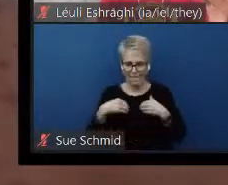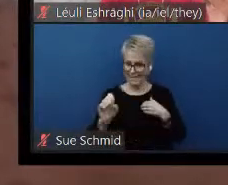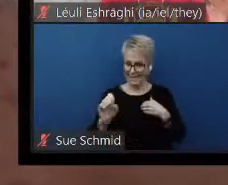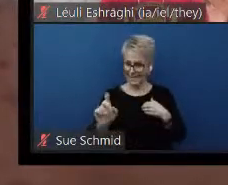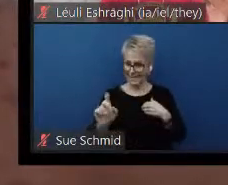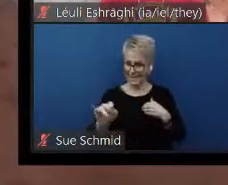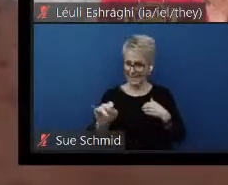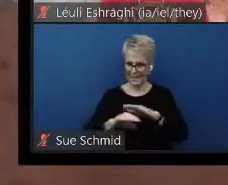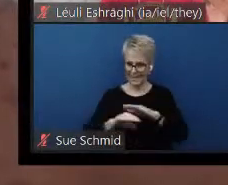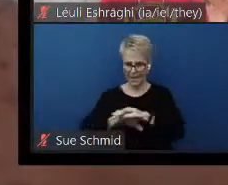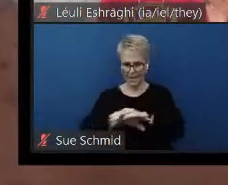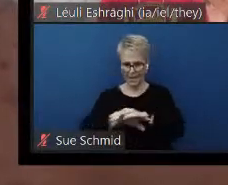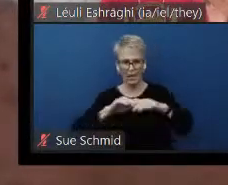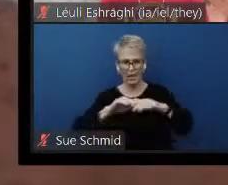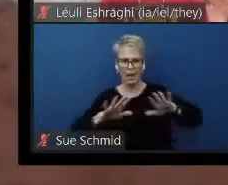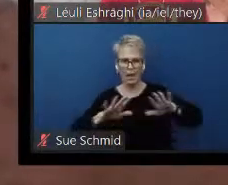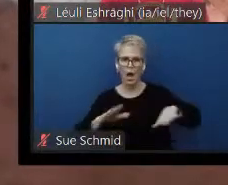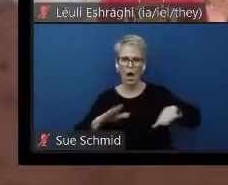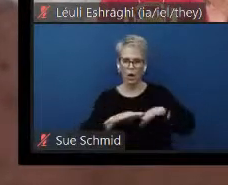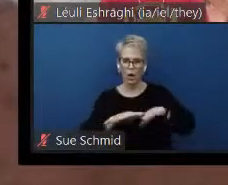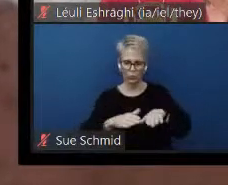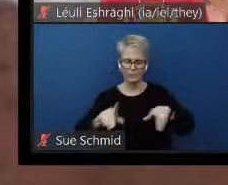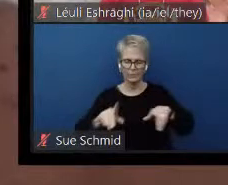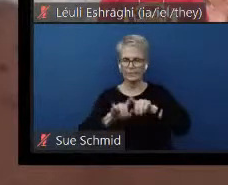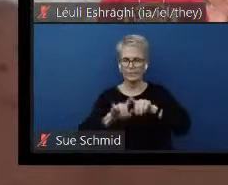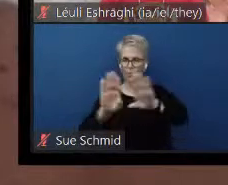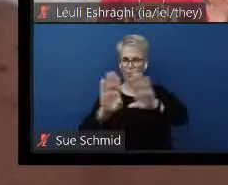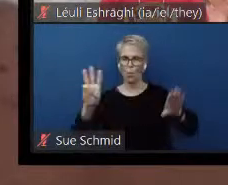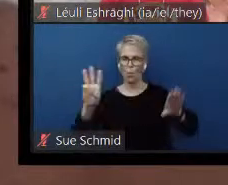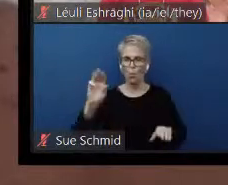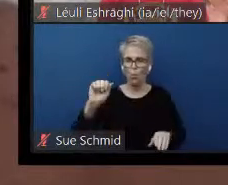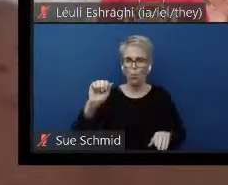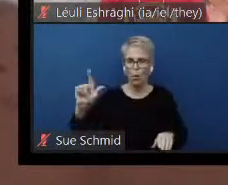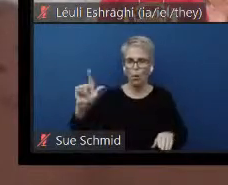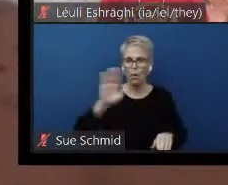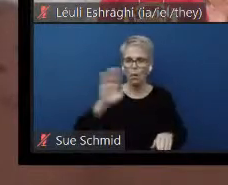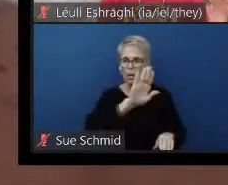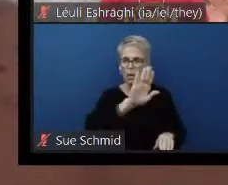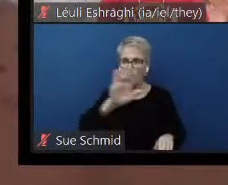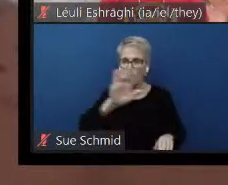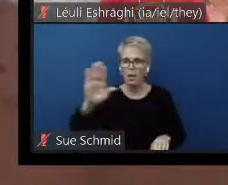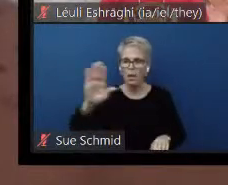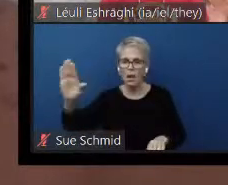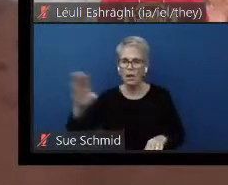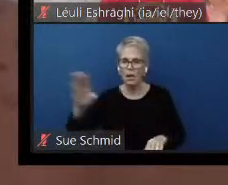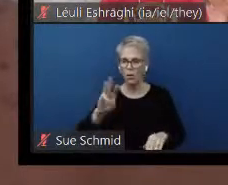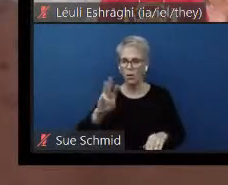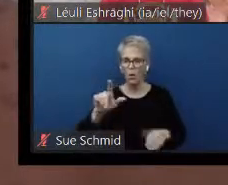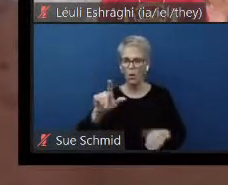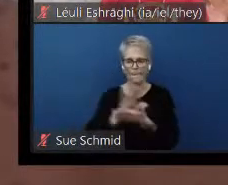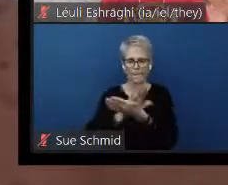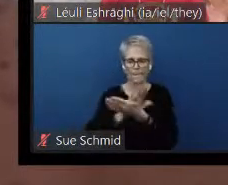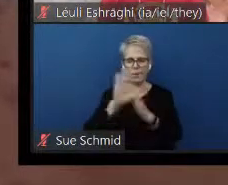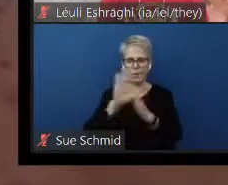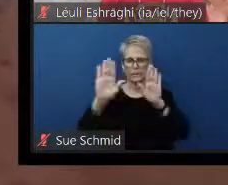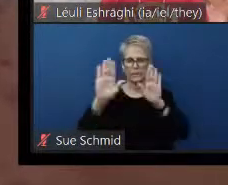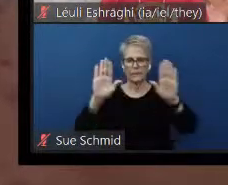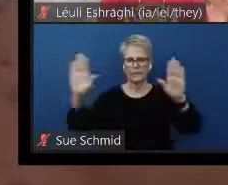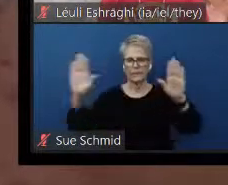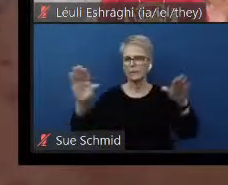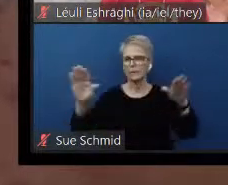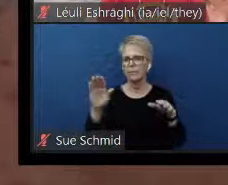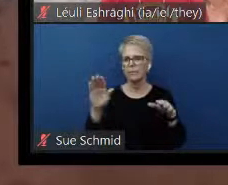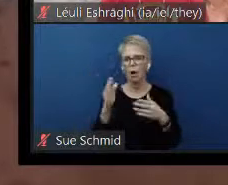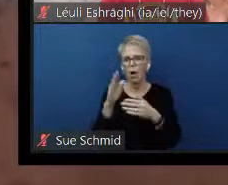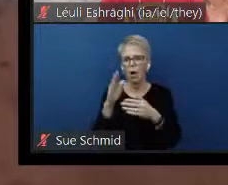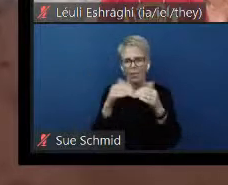a surface, such as a wall that we put wallpaper images on, things that